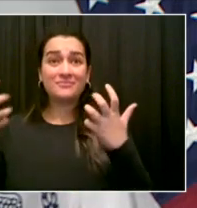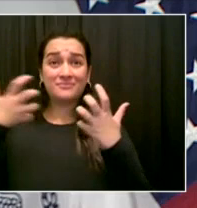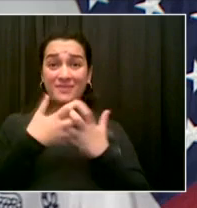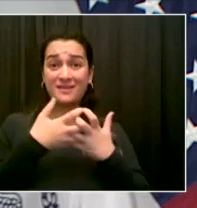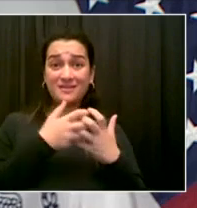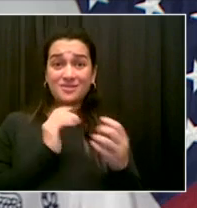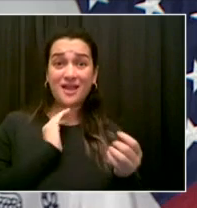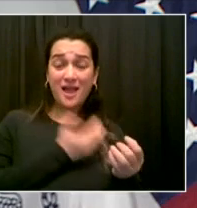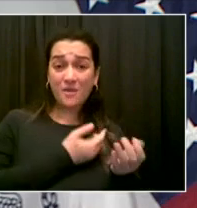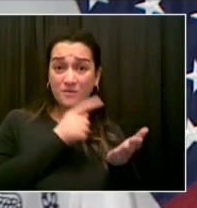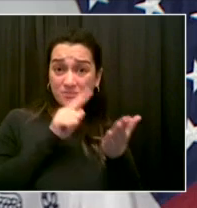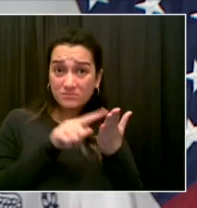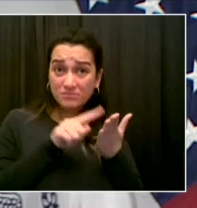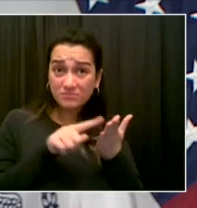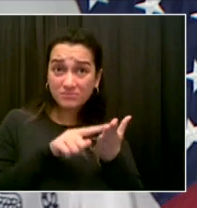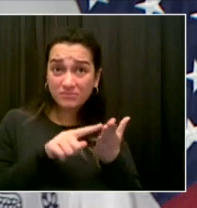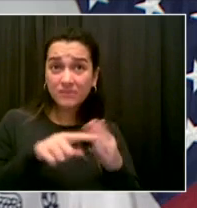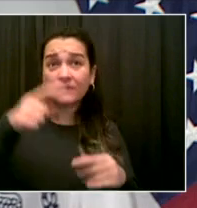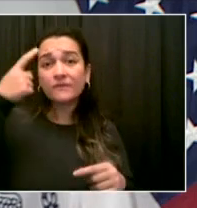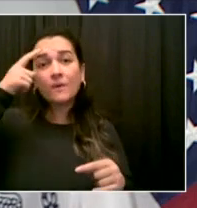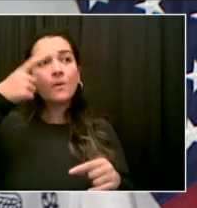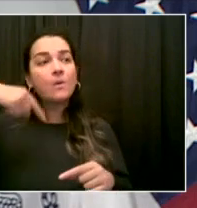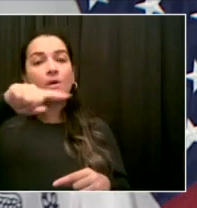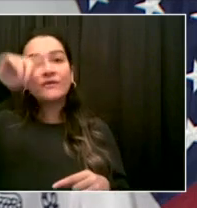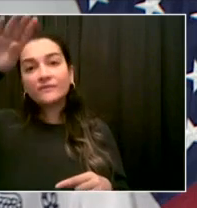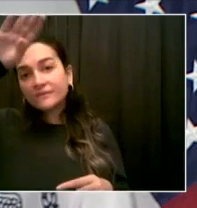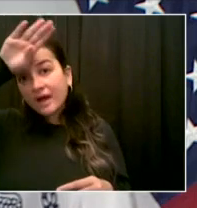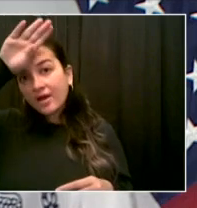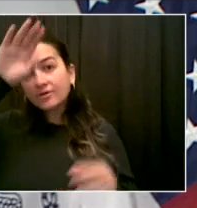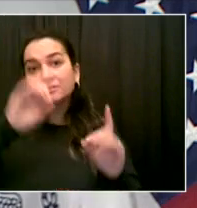EMTs. The Department of Education is at 50%.